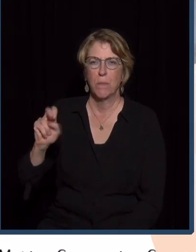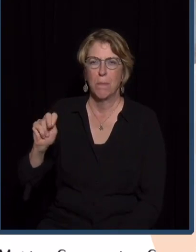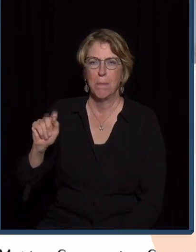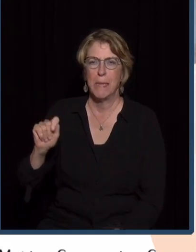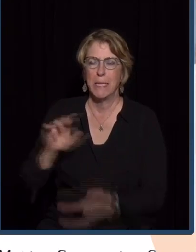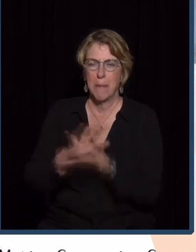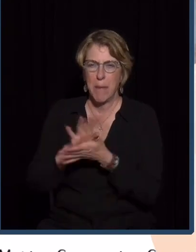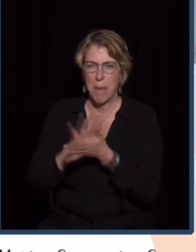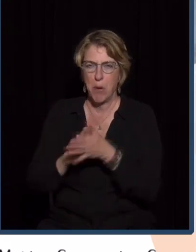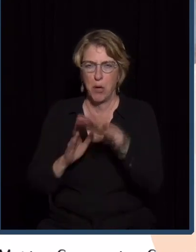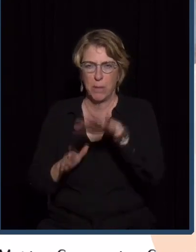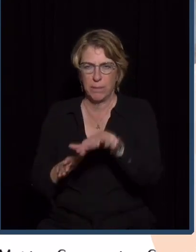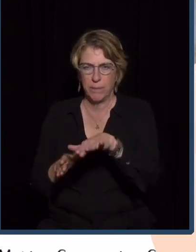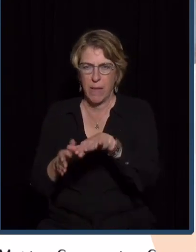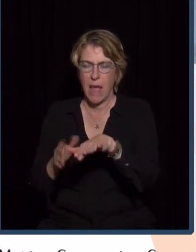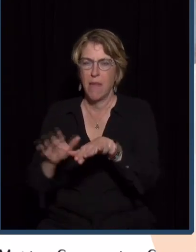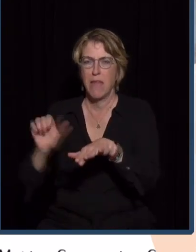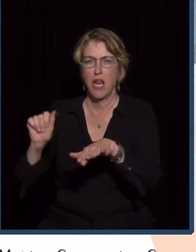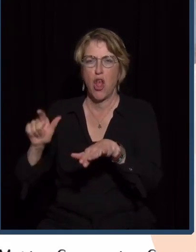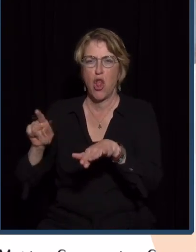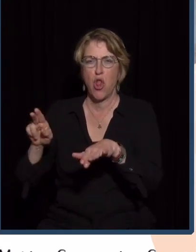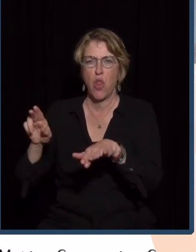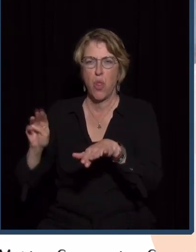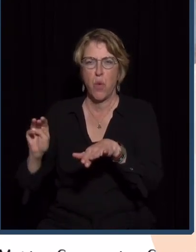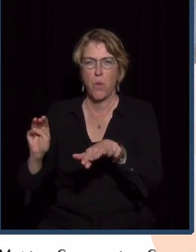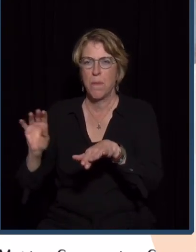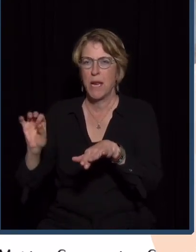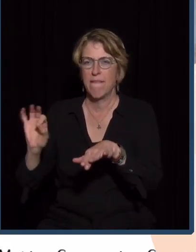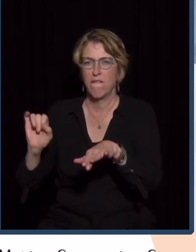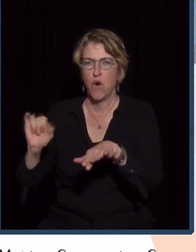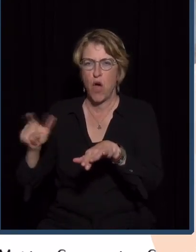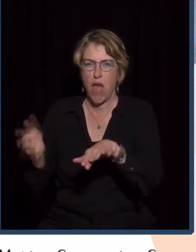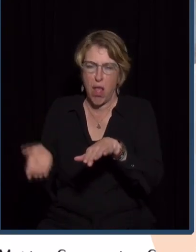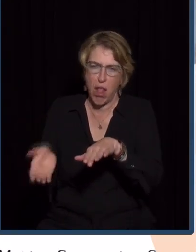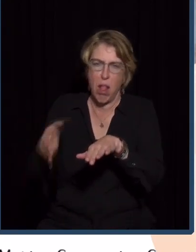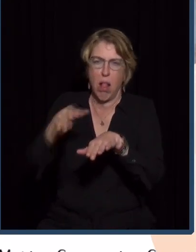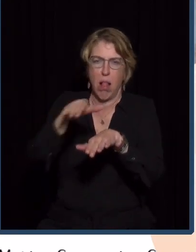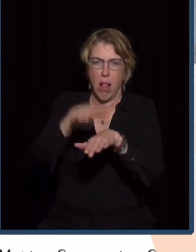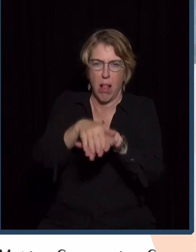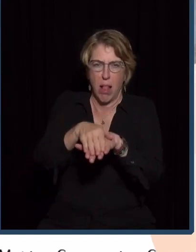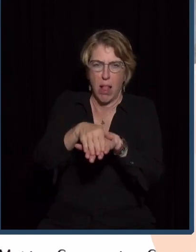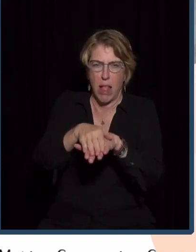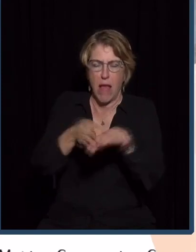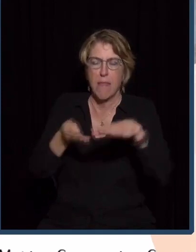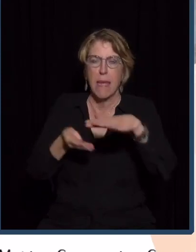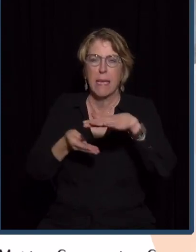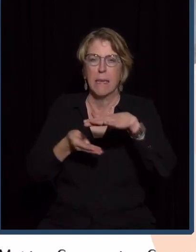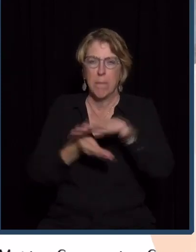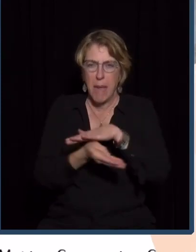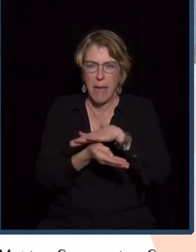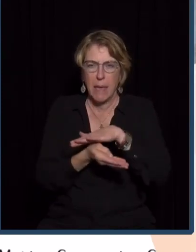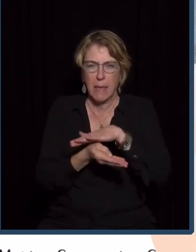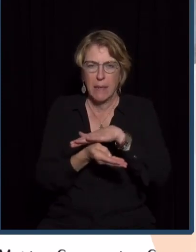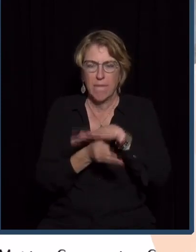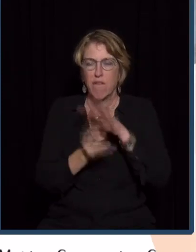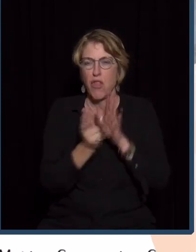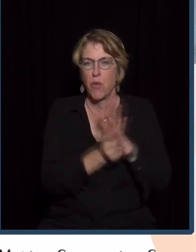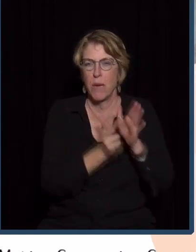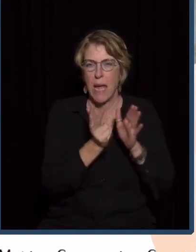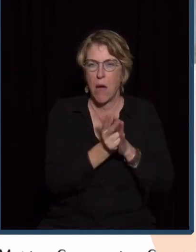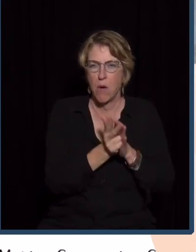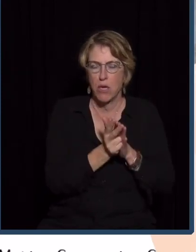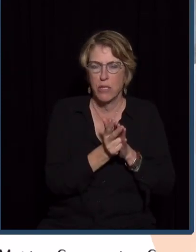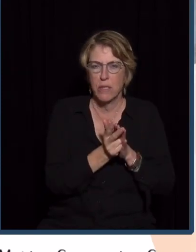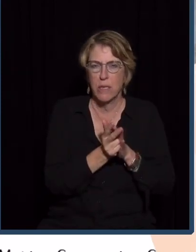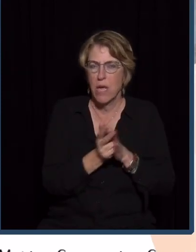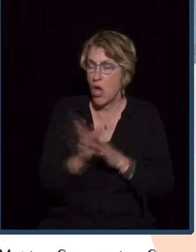the oven for about 3 hours. But you'll get all that delicious work in probably about a half hour that it takes to reheat it. Love it. And when you pull it out of the